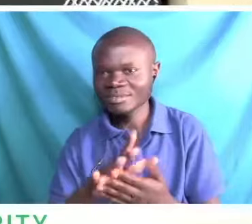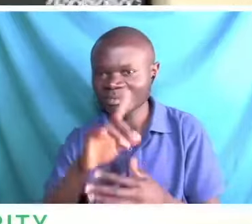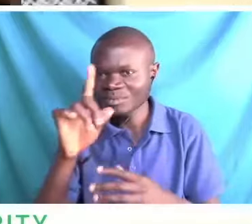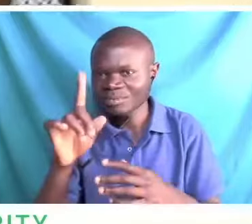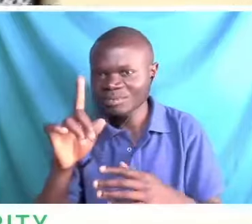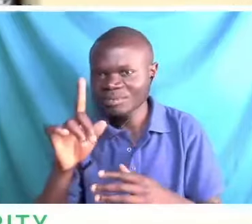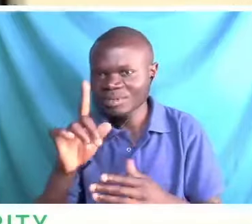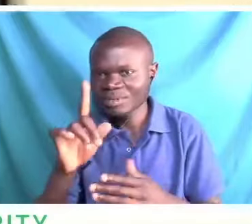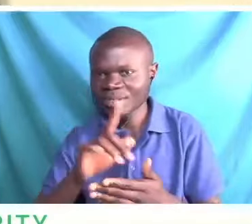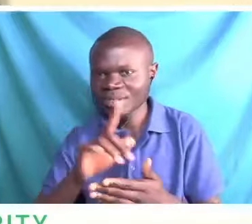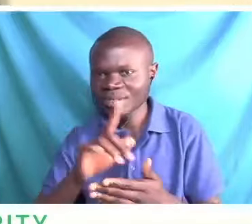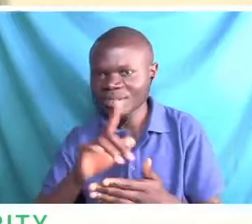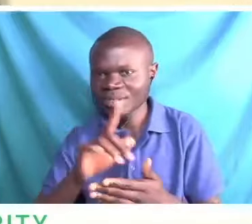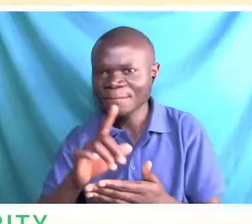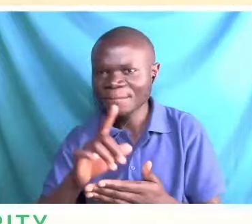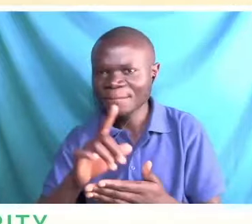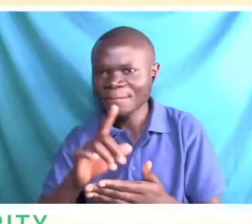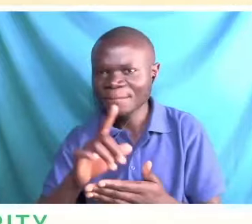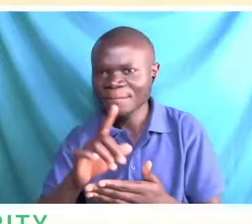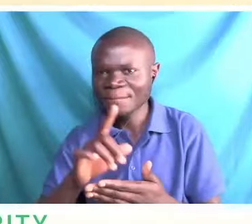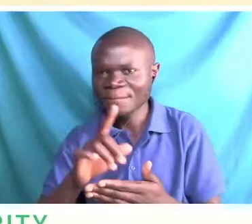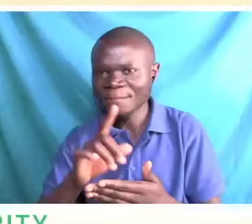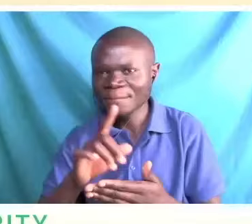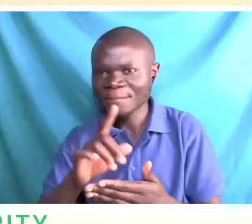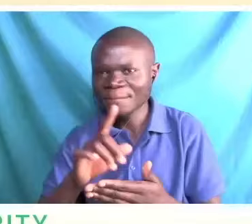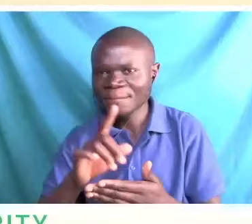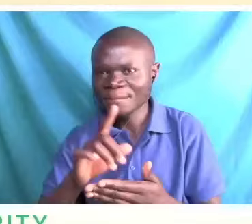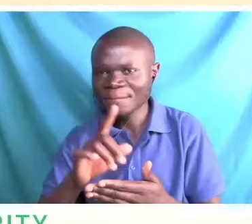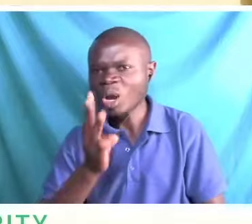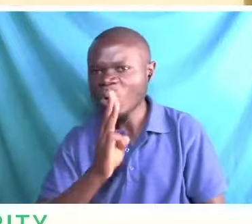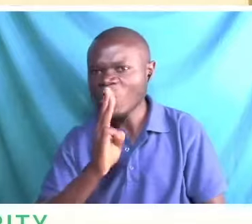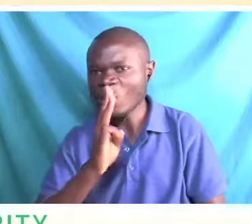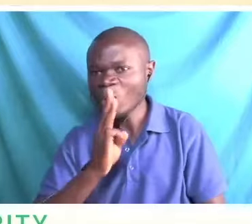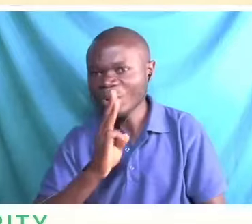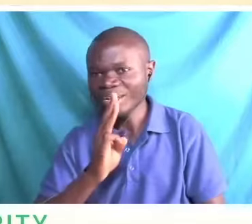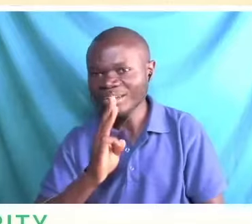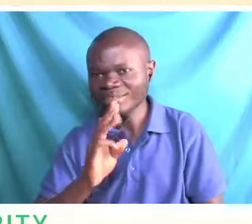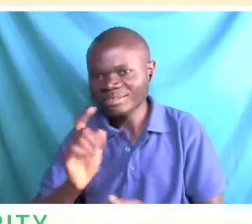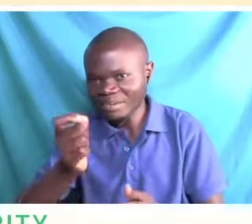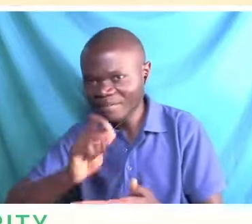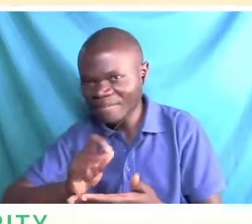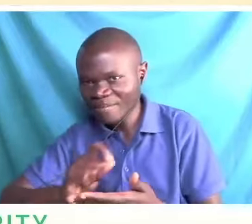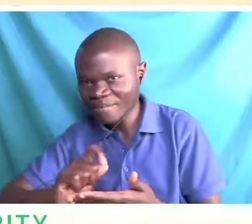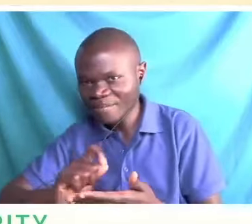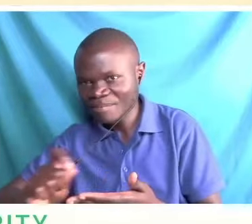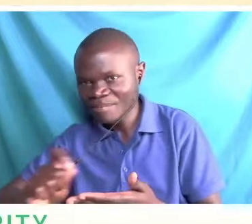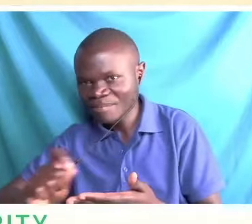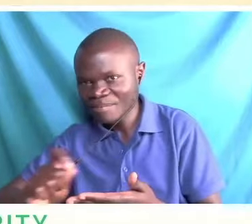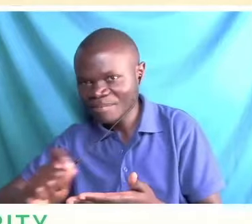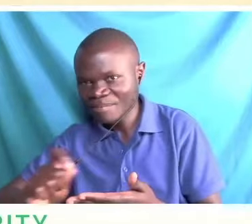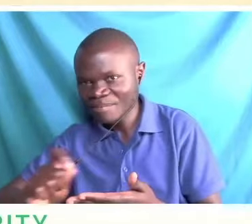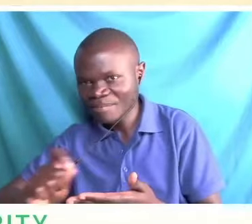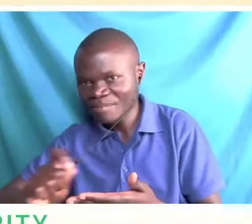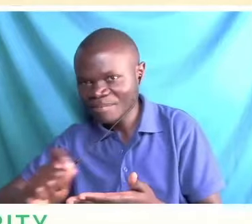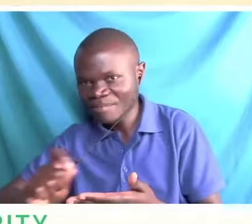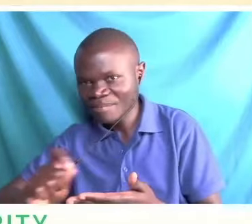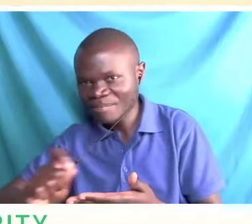get basins and put cold water on that basin. Especially for the sleepy ones who wake up in the morning